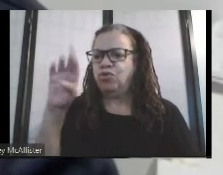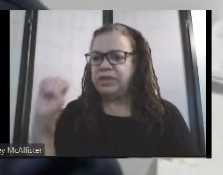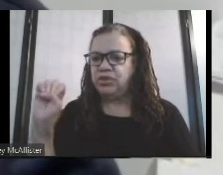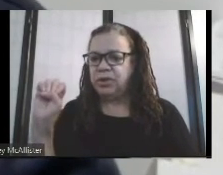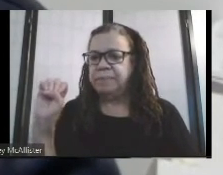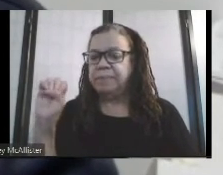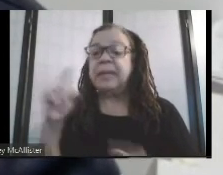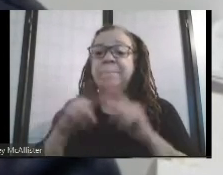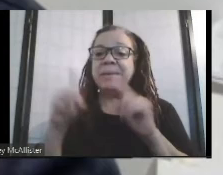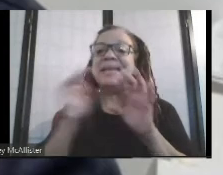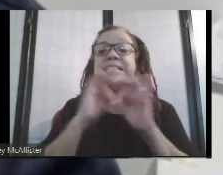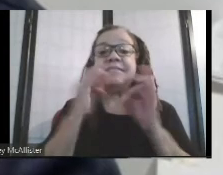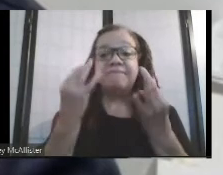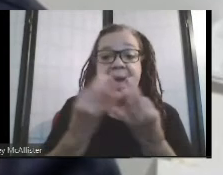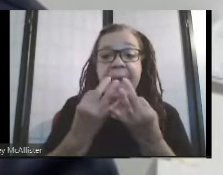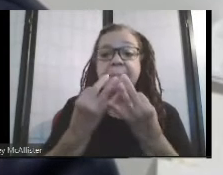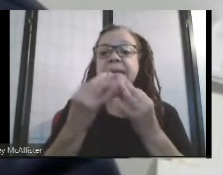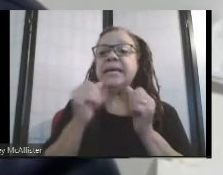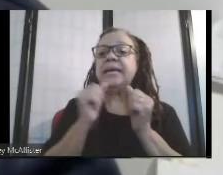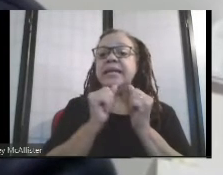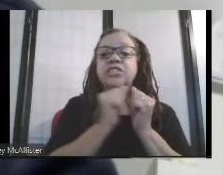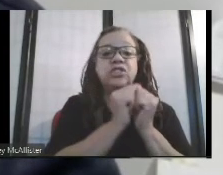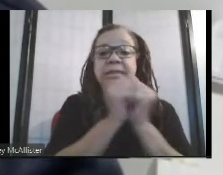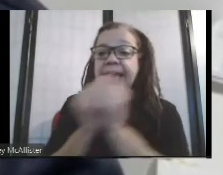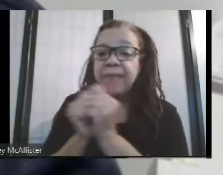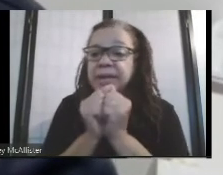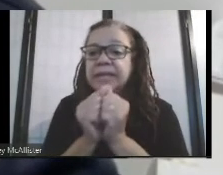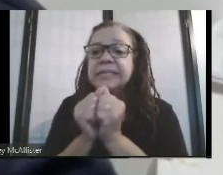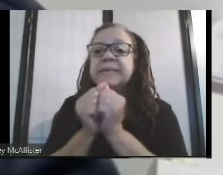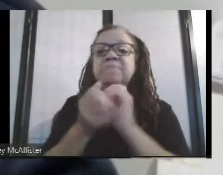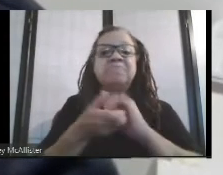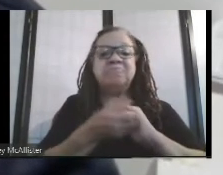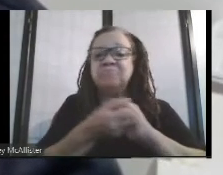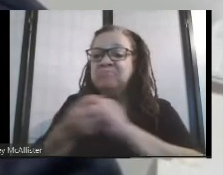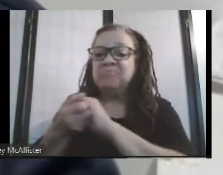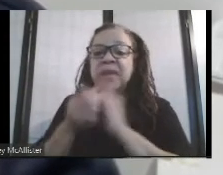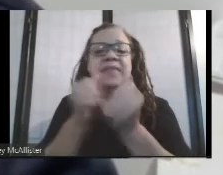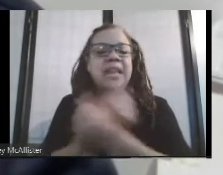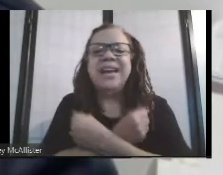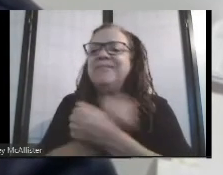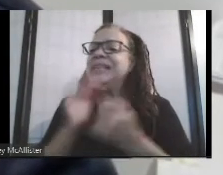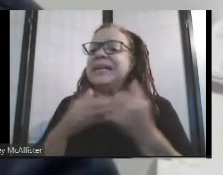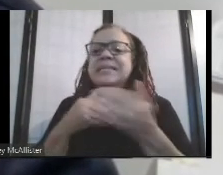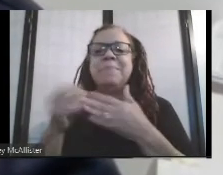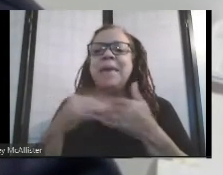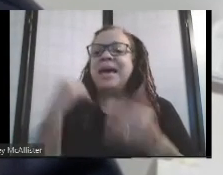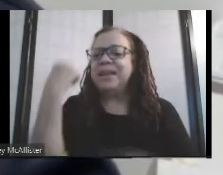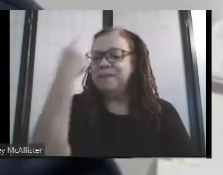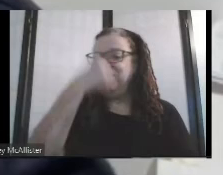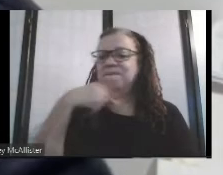point of it is the idea of family and the togetherness and the love, and that, you know, it doesn't matter, you know, what they look like, they have each